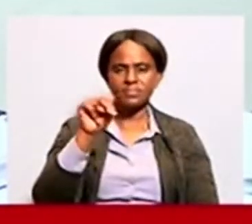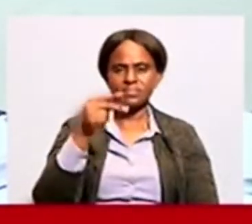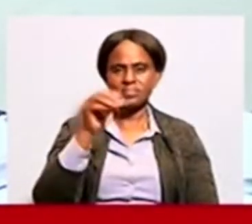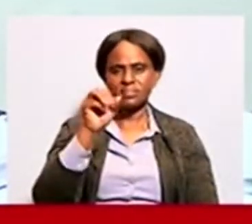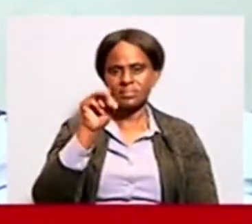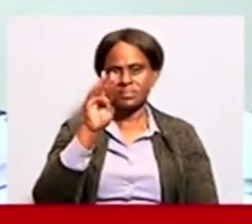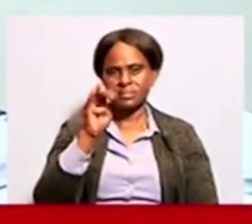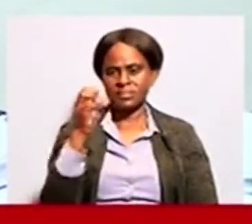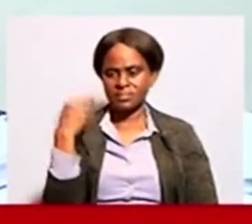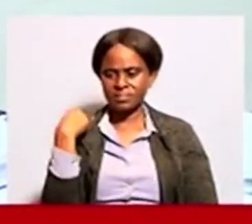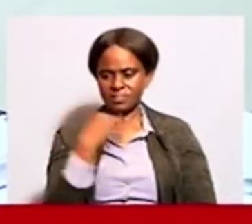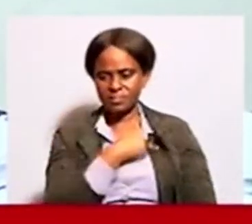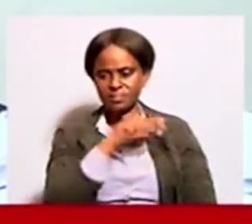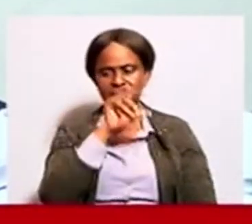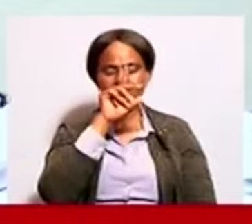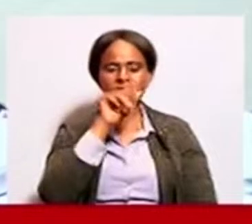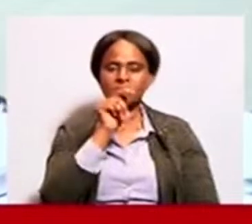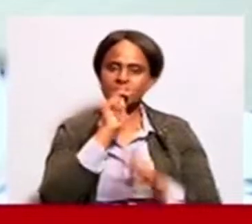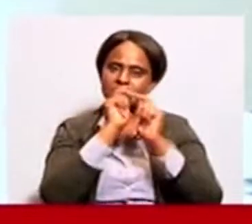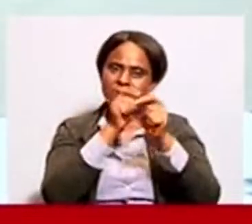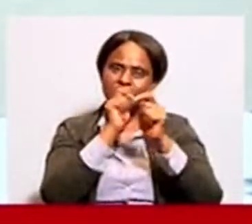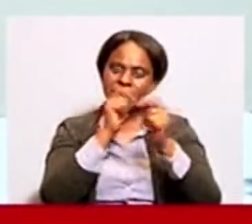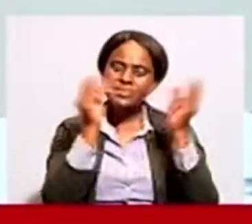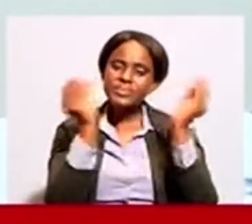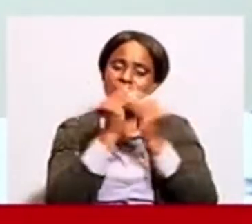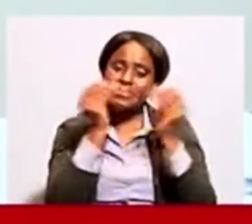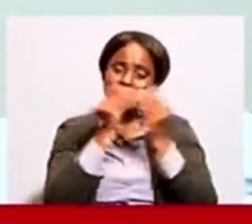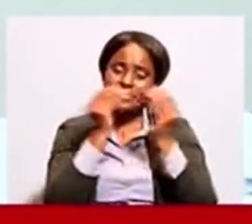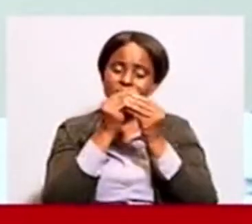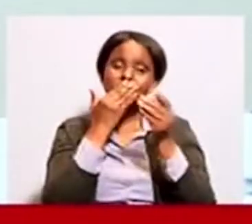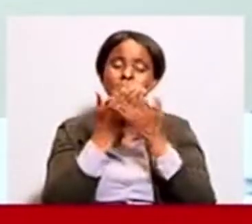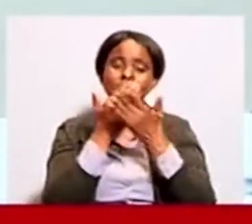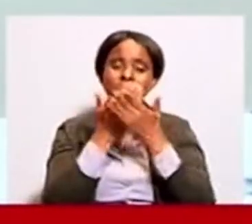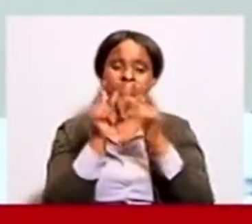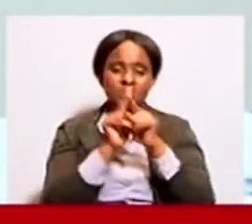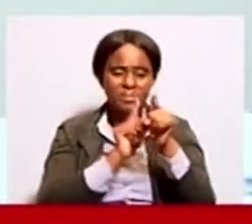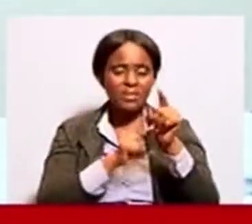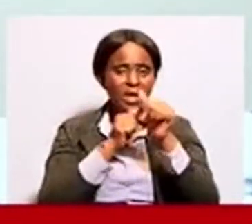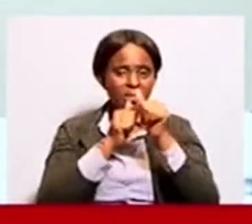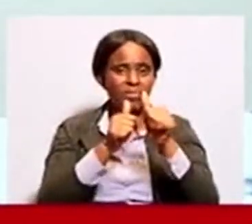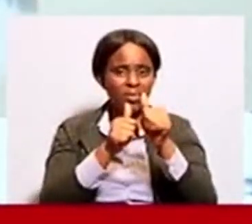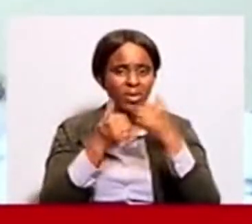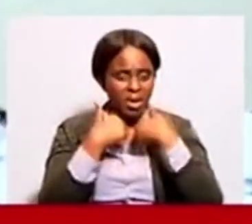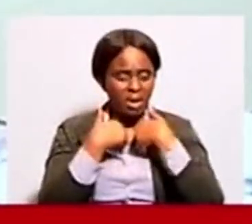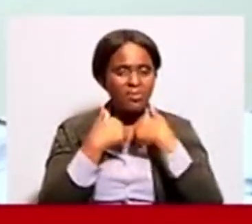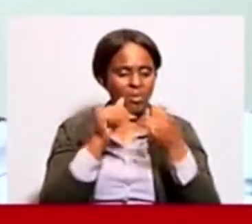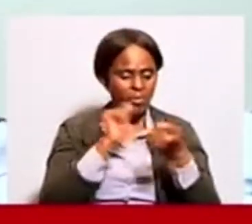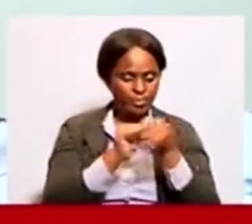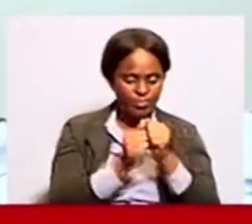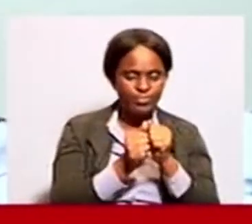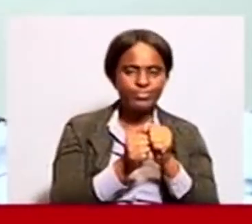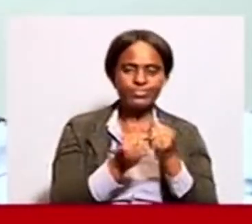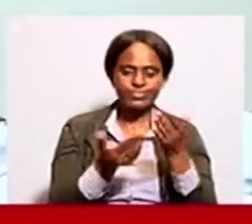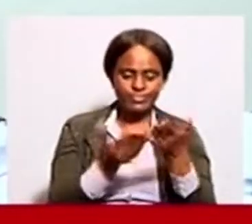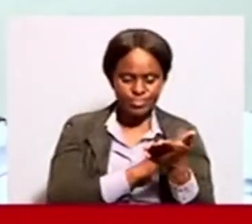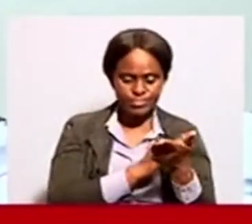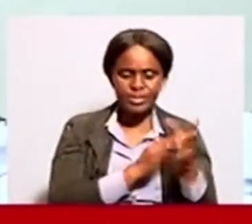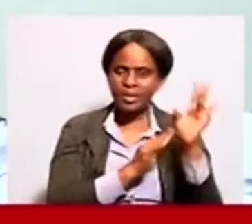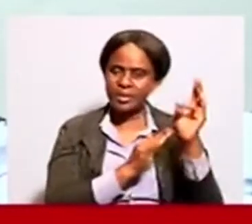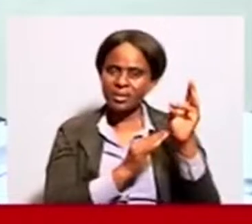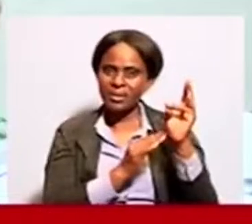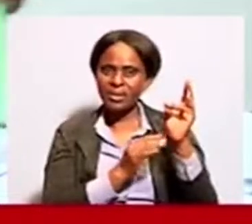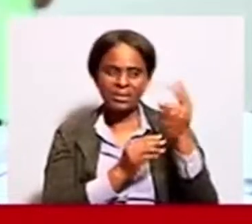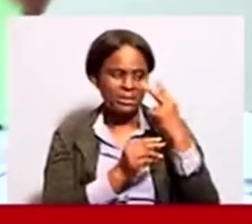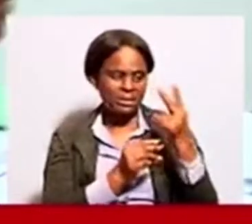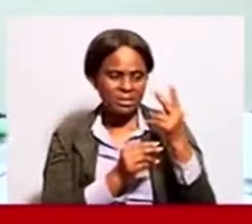Mazabuka? That one. They are nicely done, and you are able to follow. There is a query, appendix 7, you look